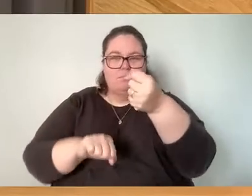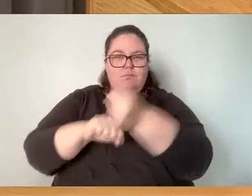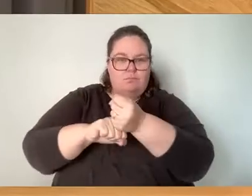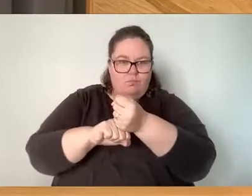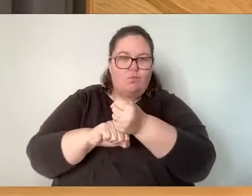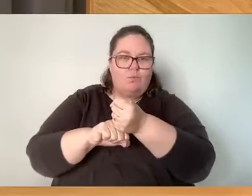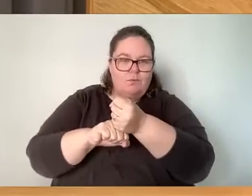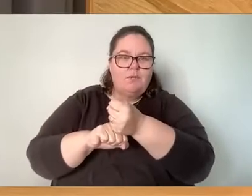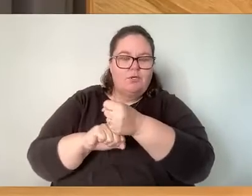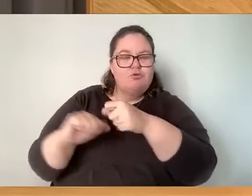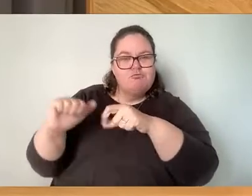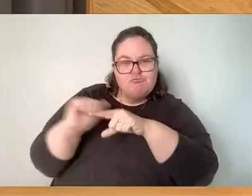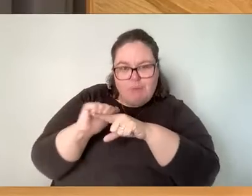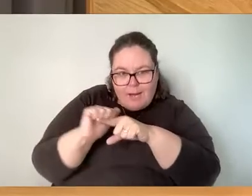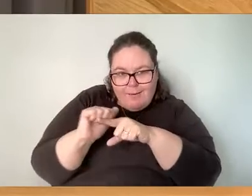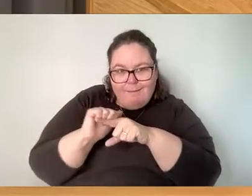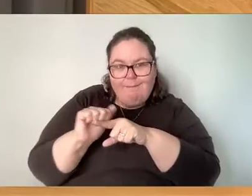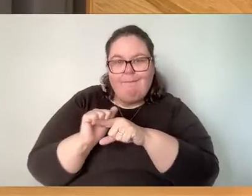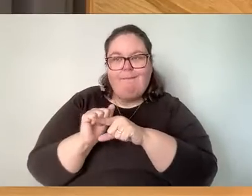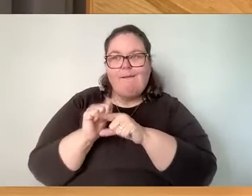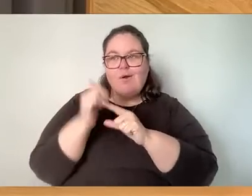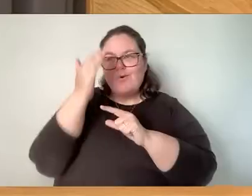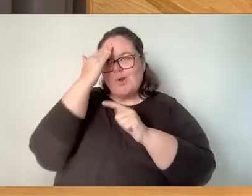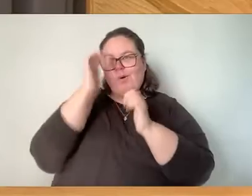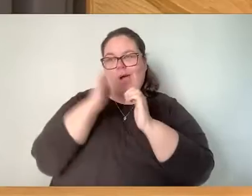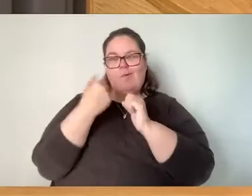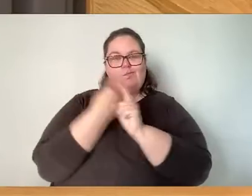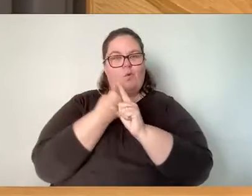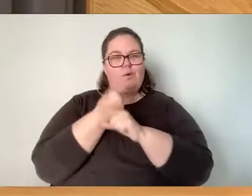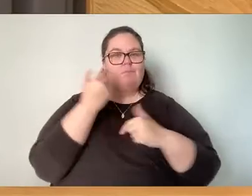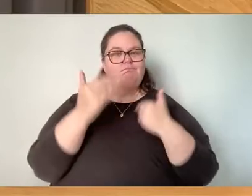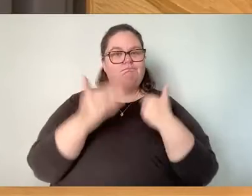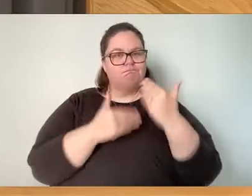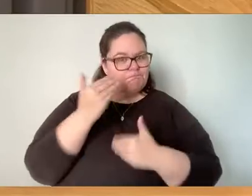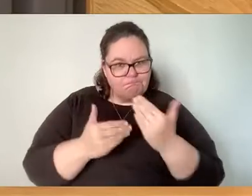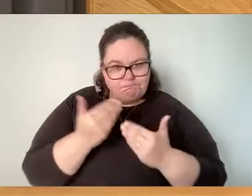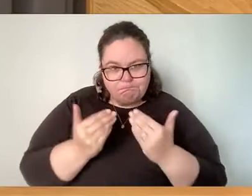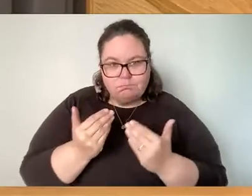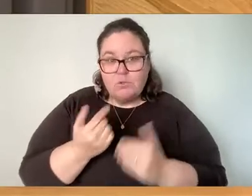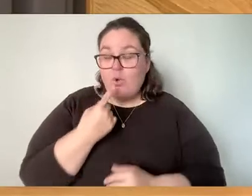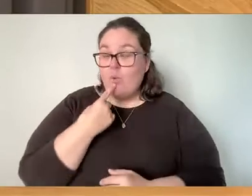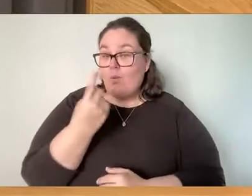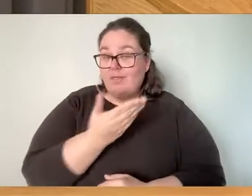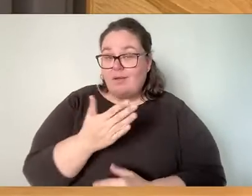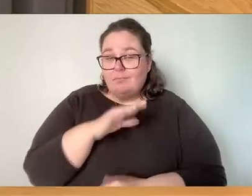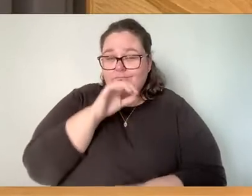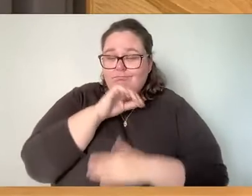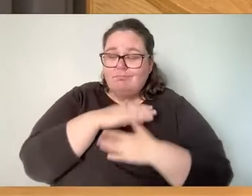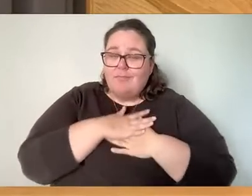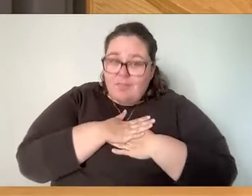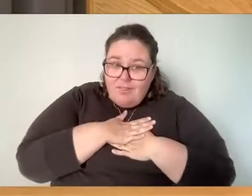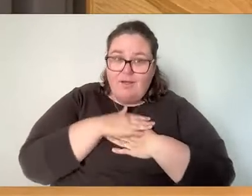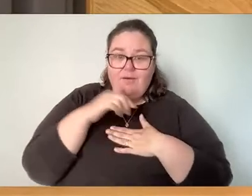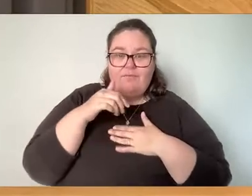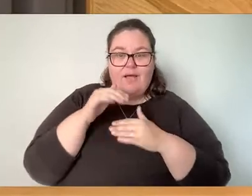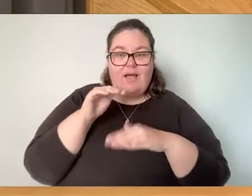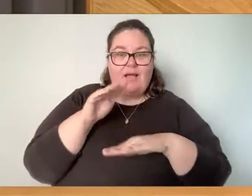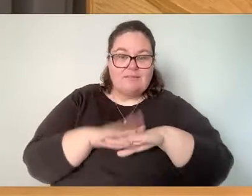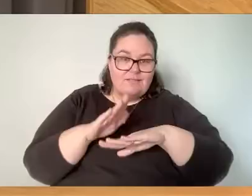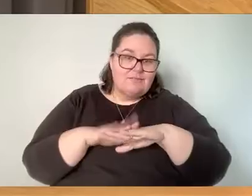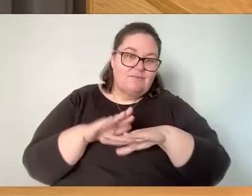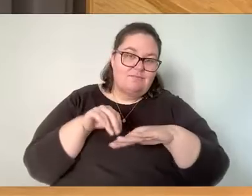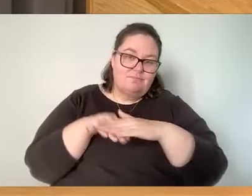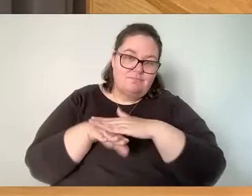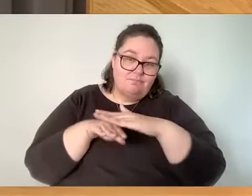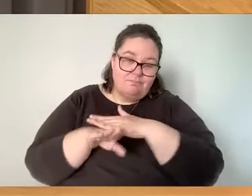training, they need awareness of how to do it the right way. So one of the things I love about the Accessibility Office is right since day one, the